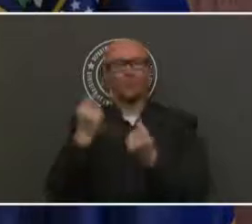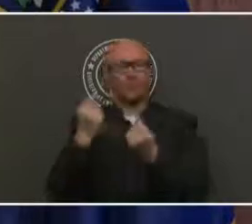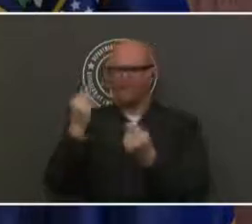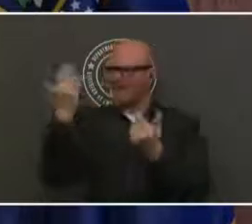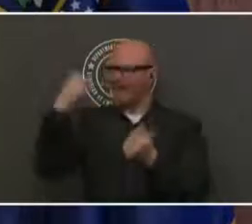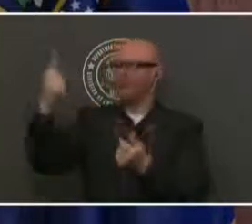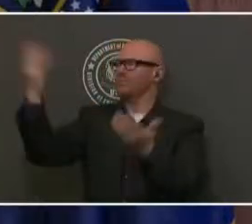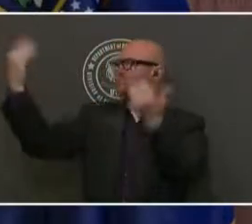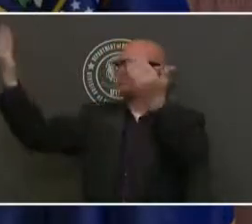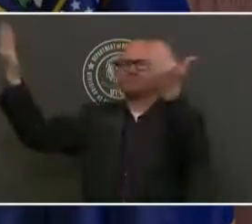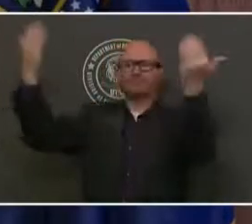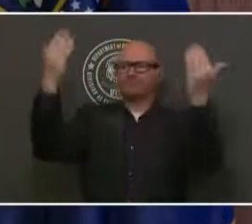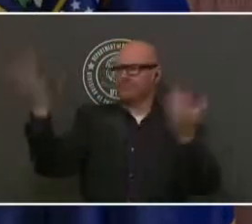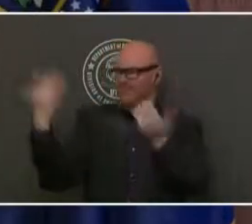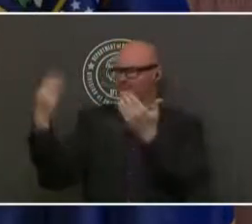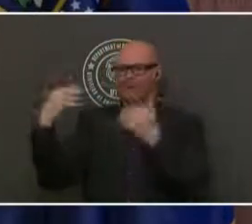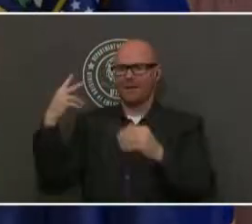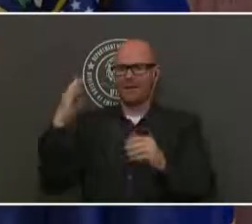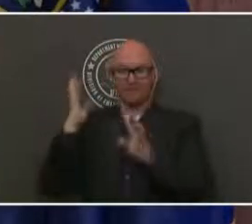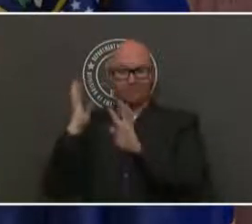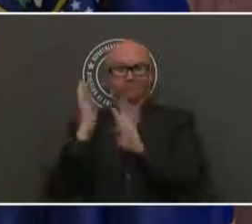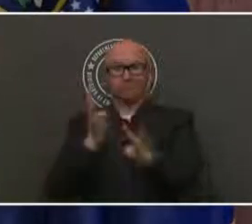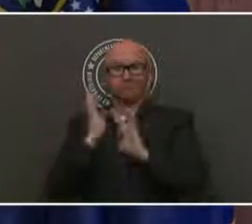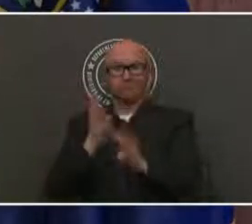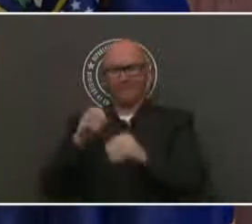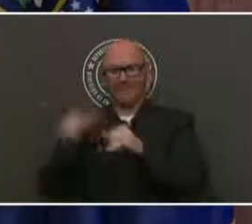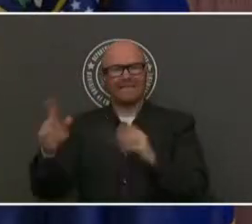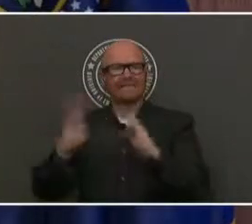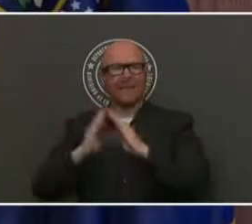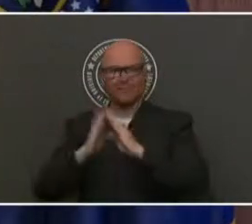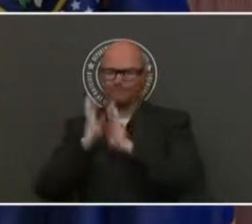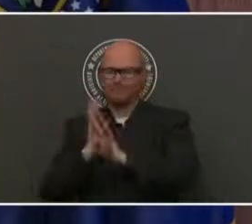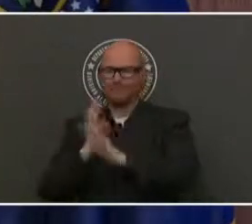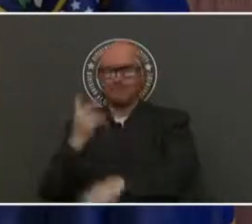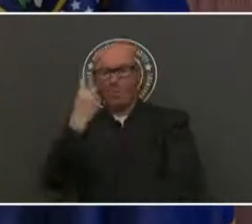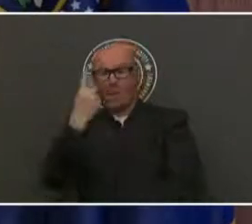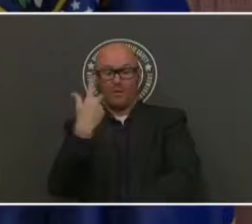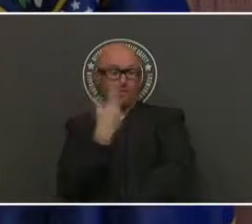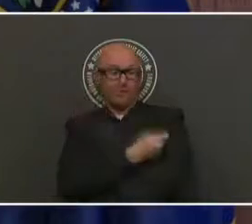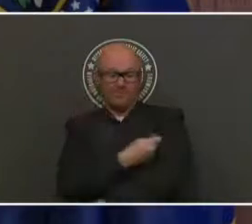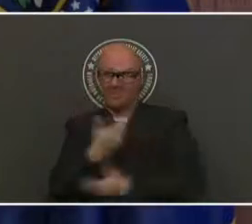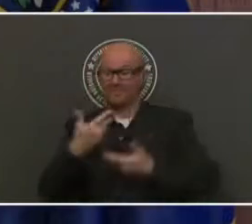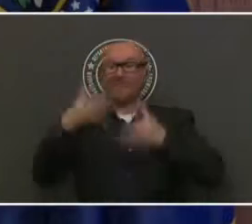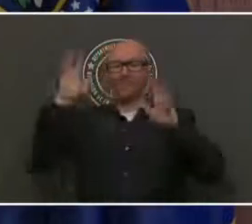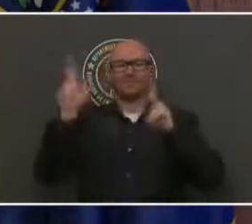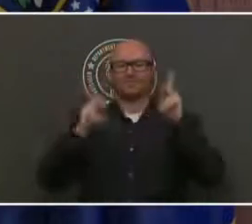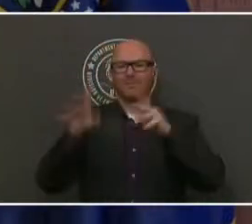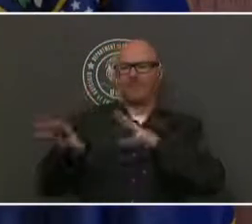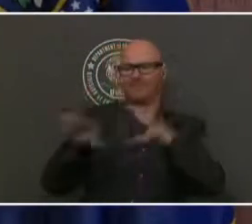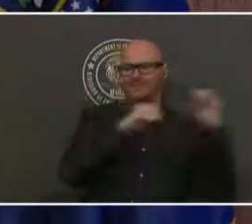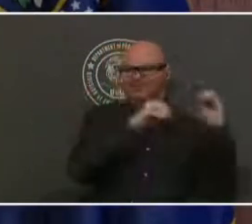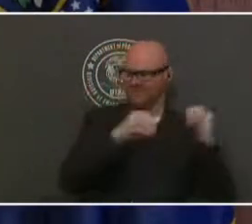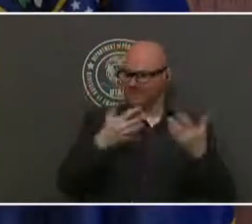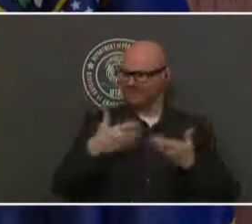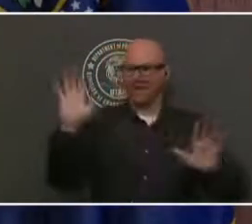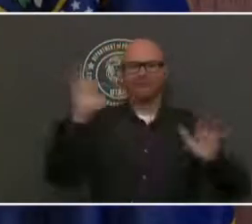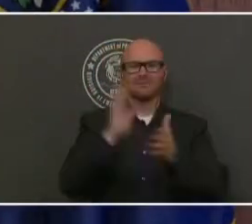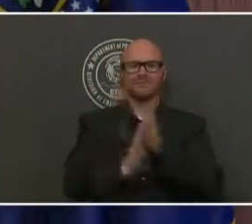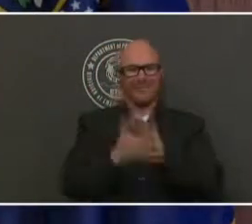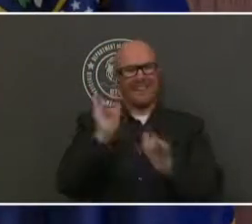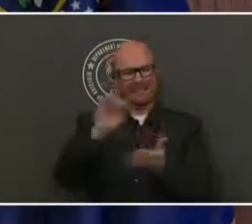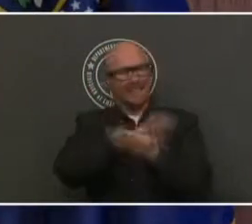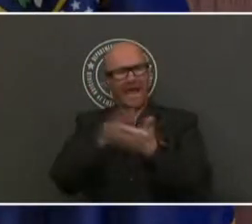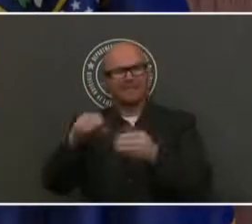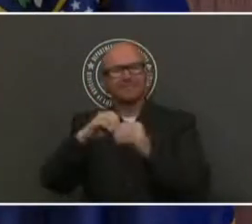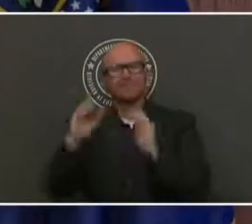Anyone can come at any time and get that vaccine, and it's a one-shot vaccine, and then we can be done in those communities. So that's where I